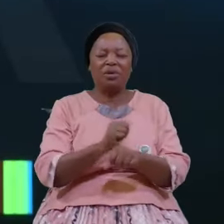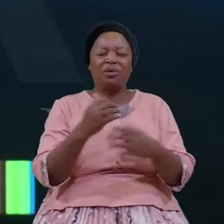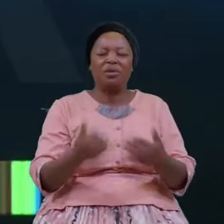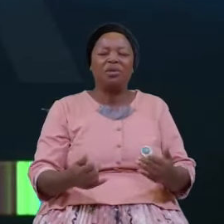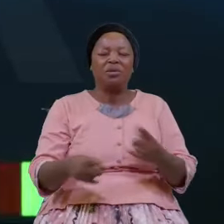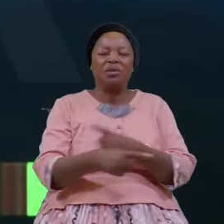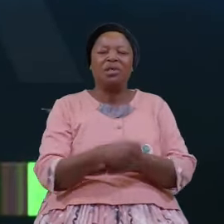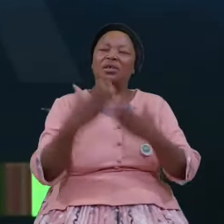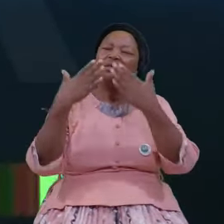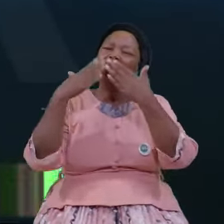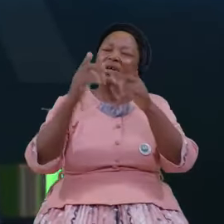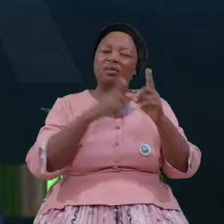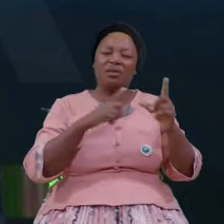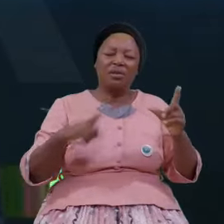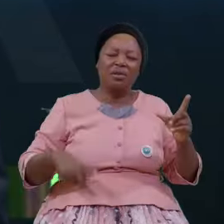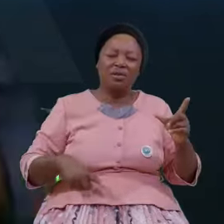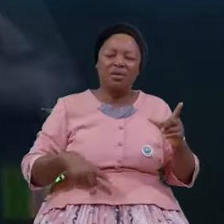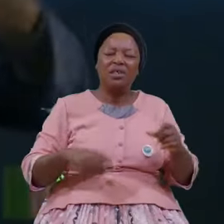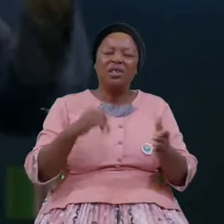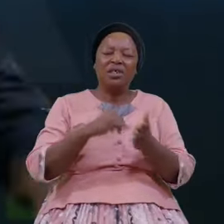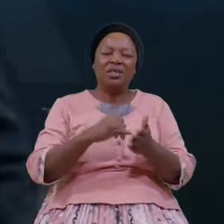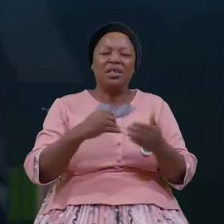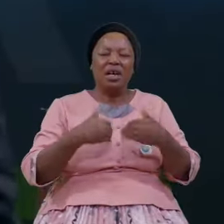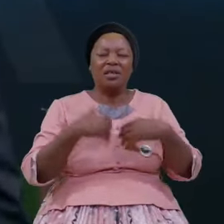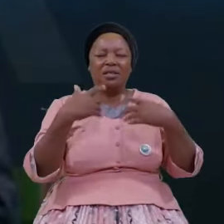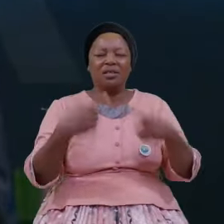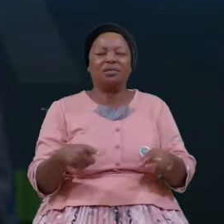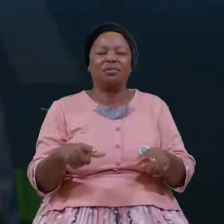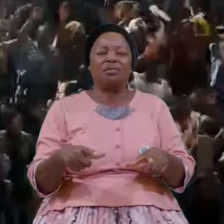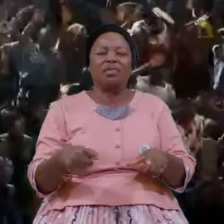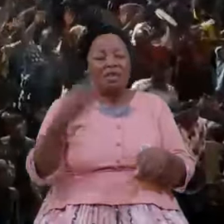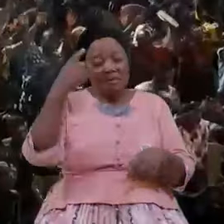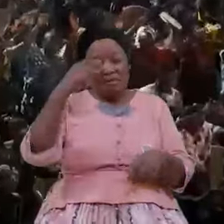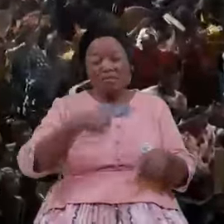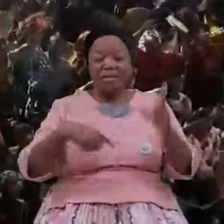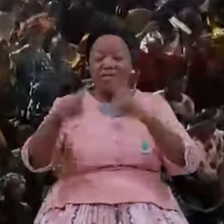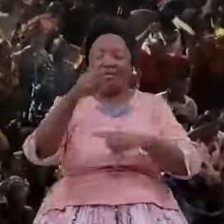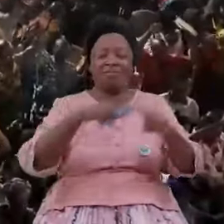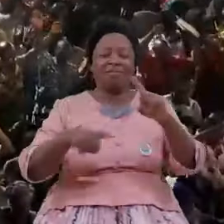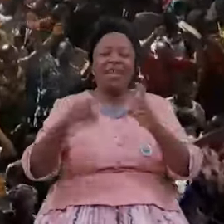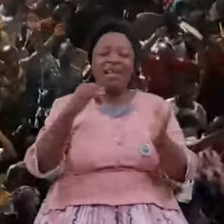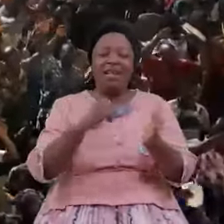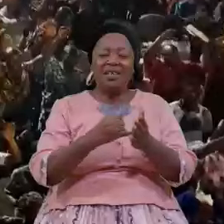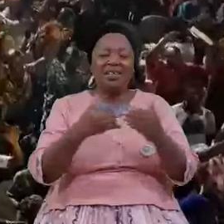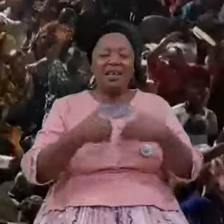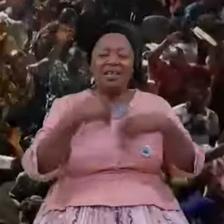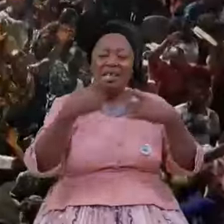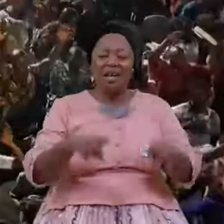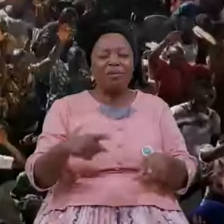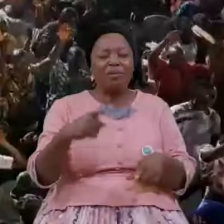Lord. It's done. For me, it's done.